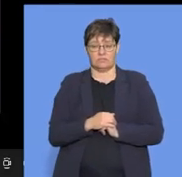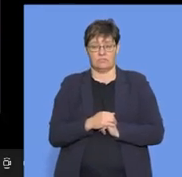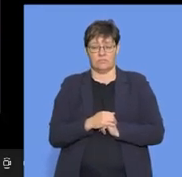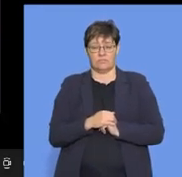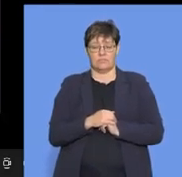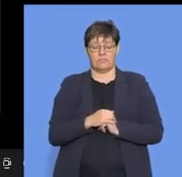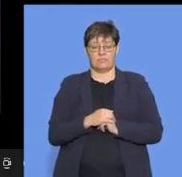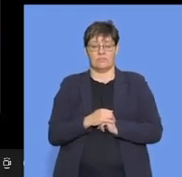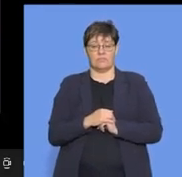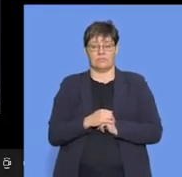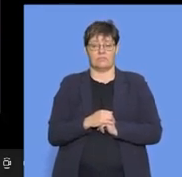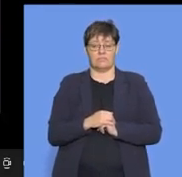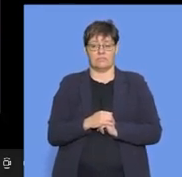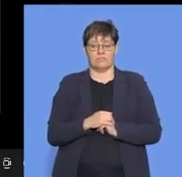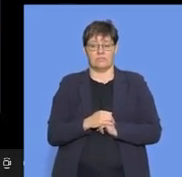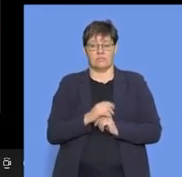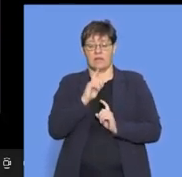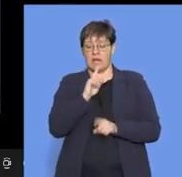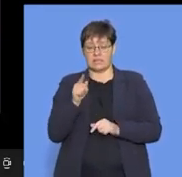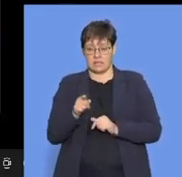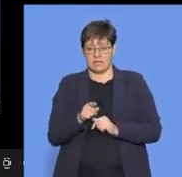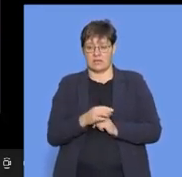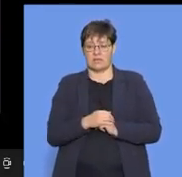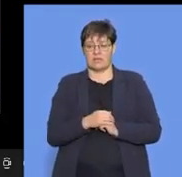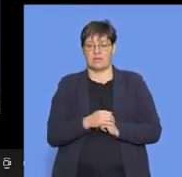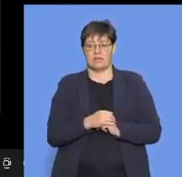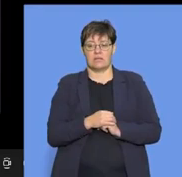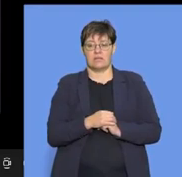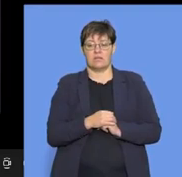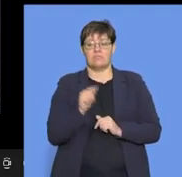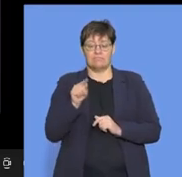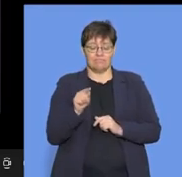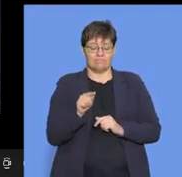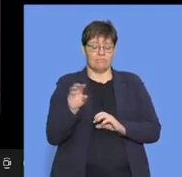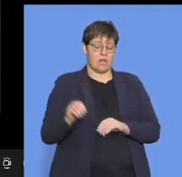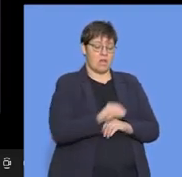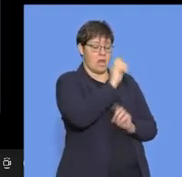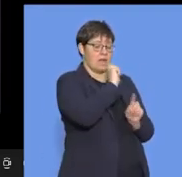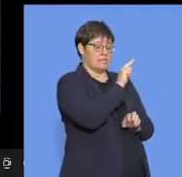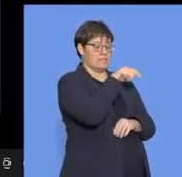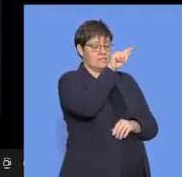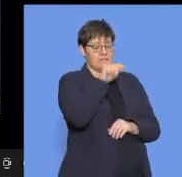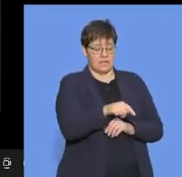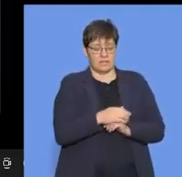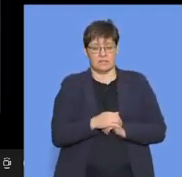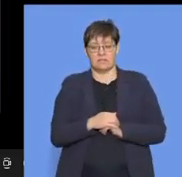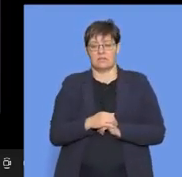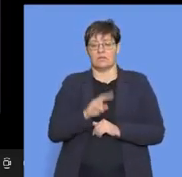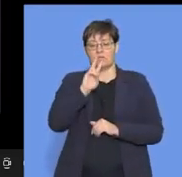minus 7.3 squared. And that answer, we need to divide it by